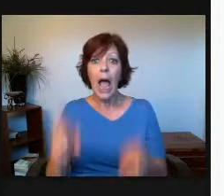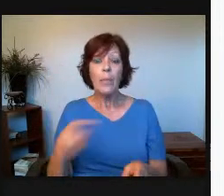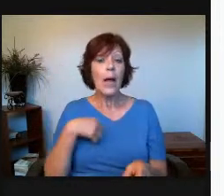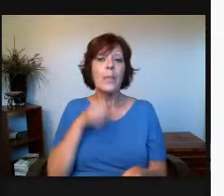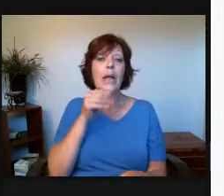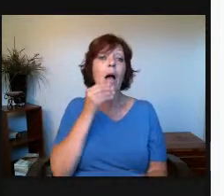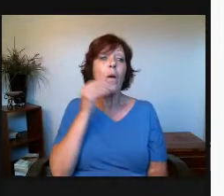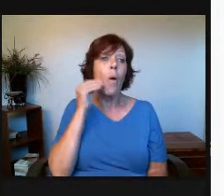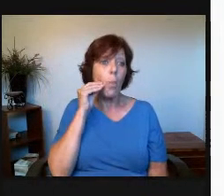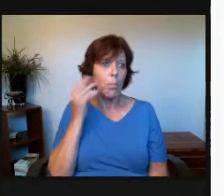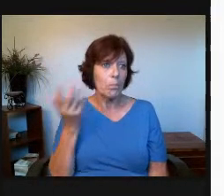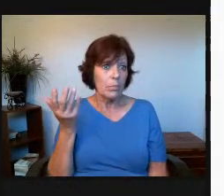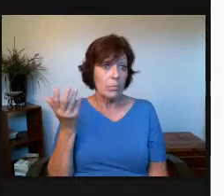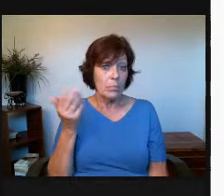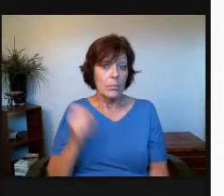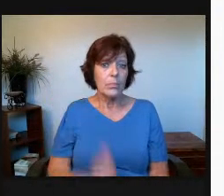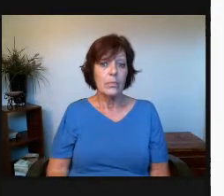home.